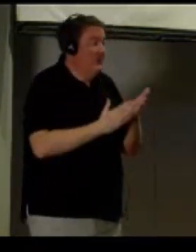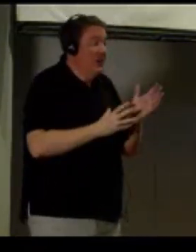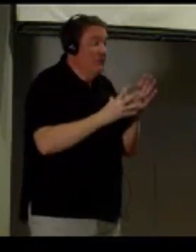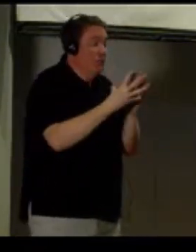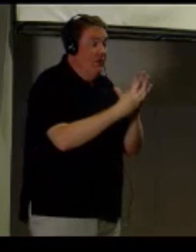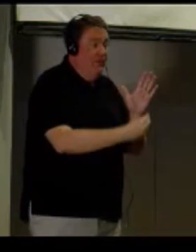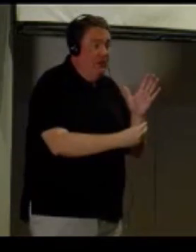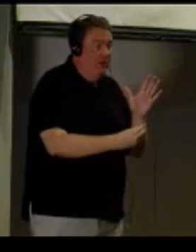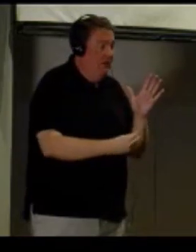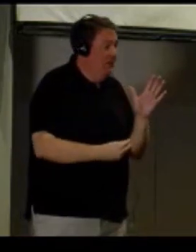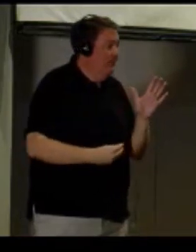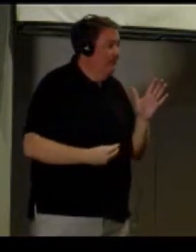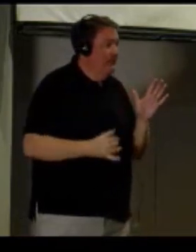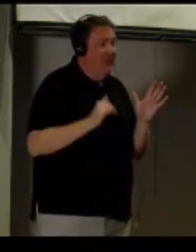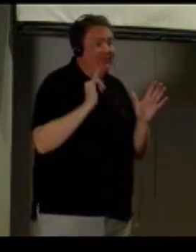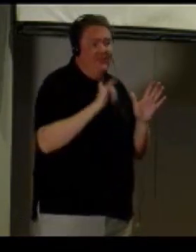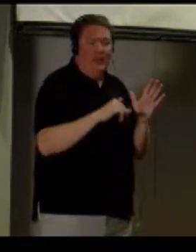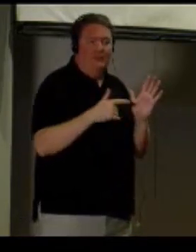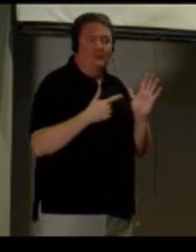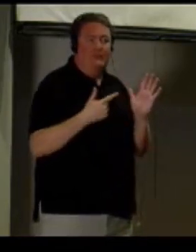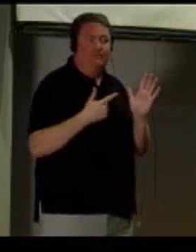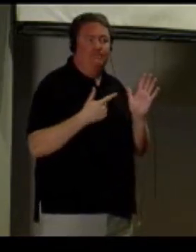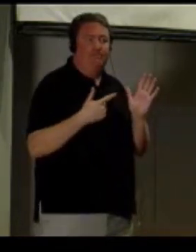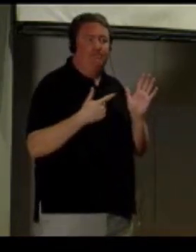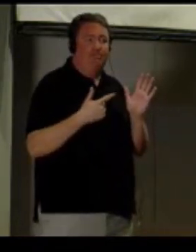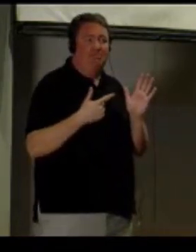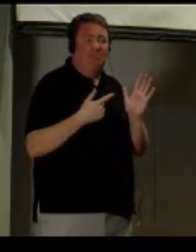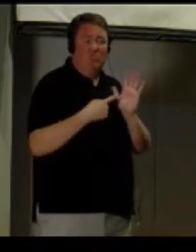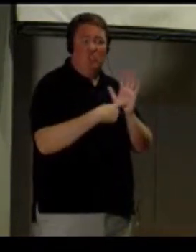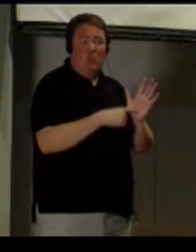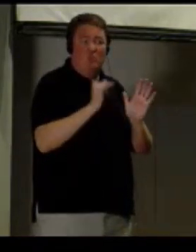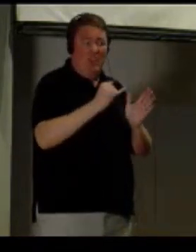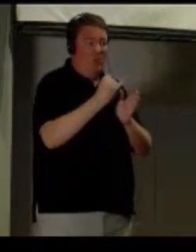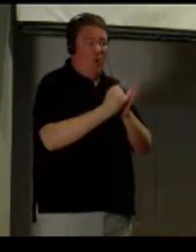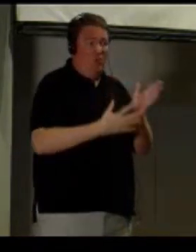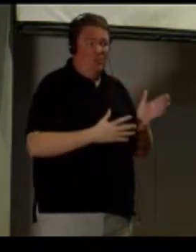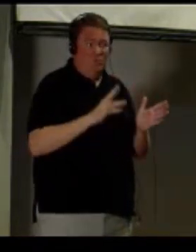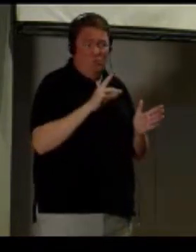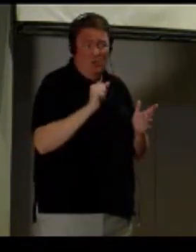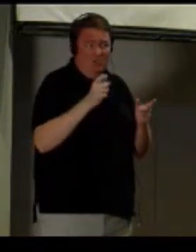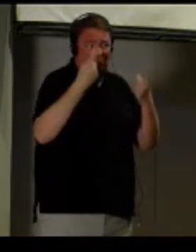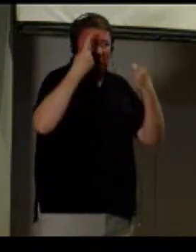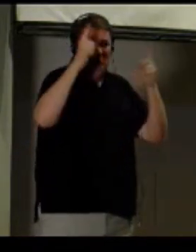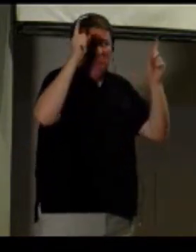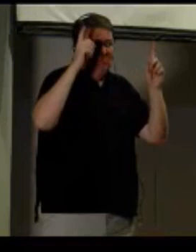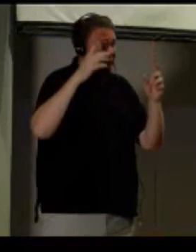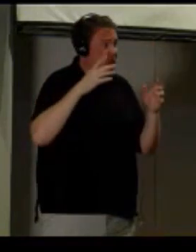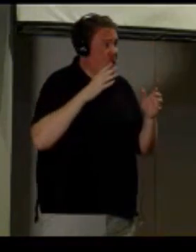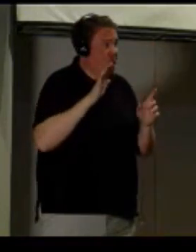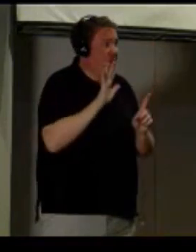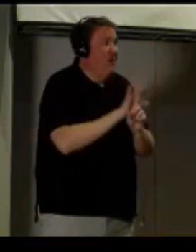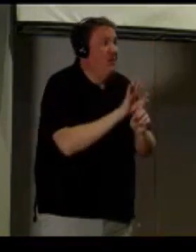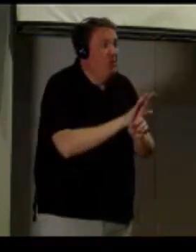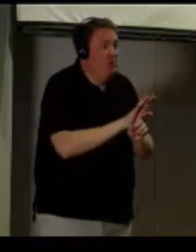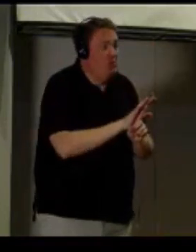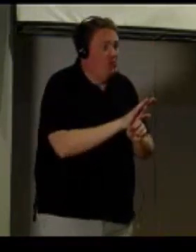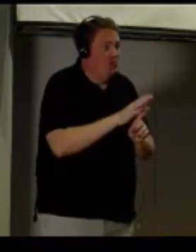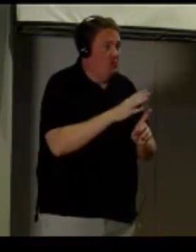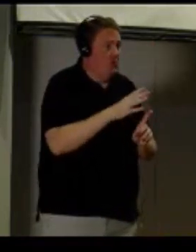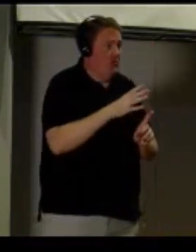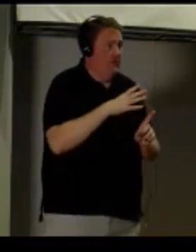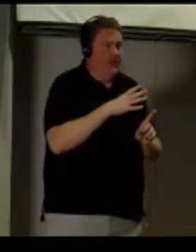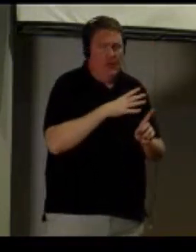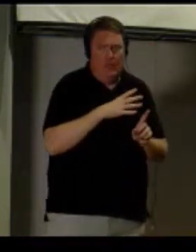that is a sign of an artist's popularity, a sign of success. But what is original? Well, under